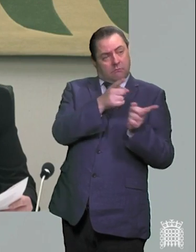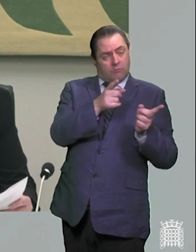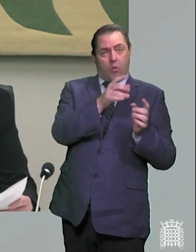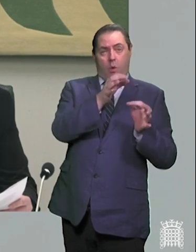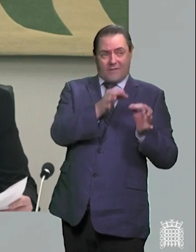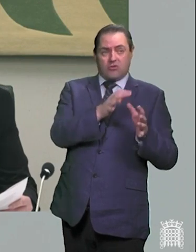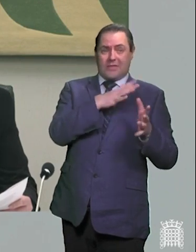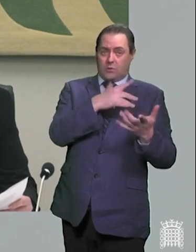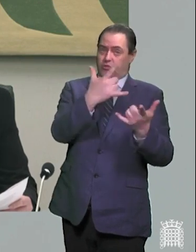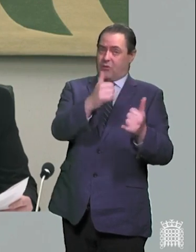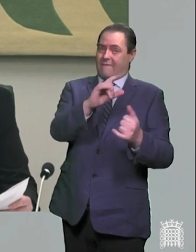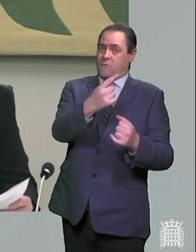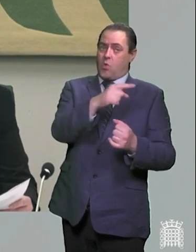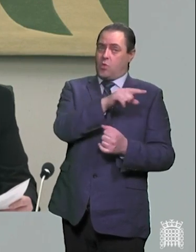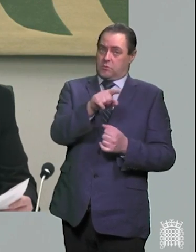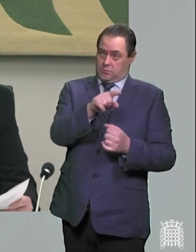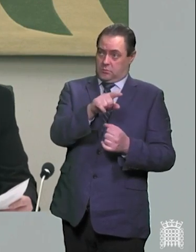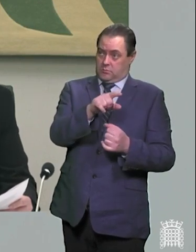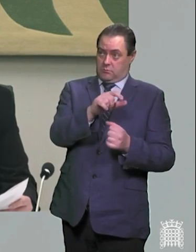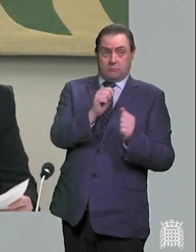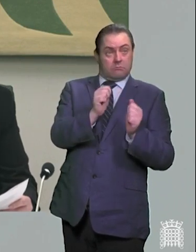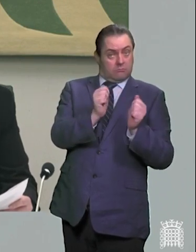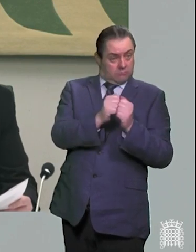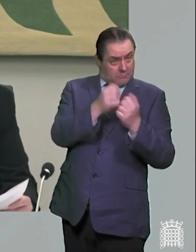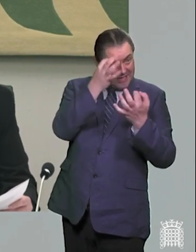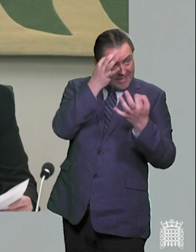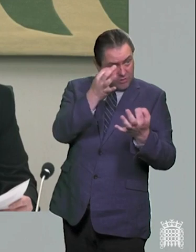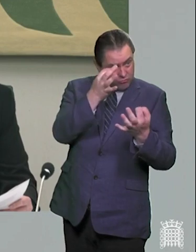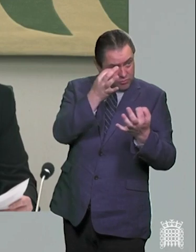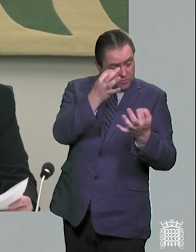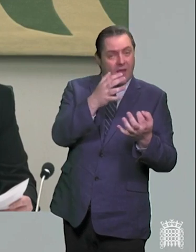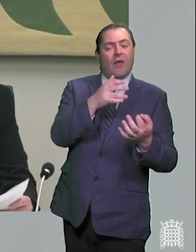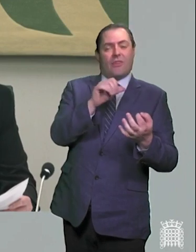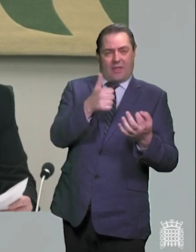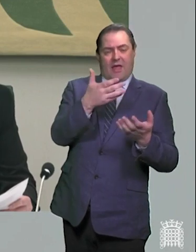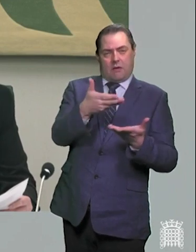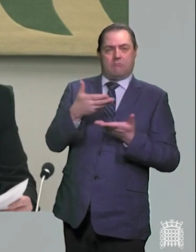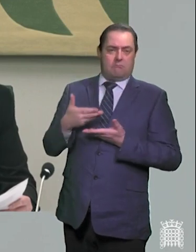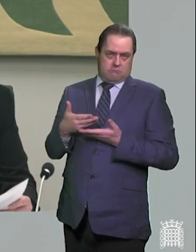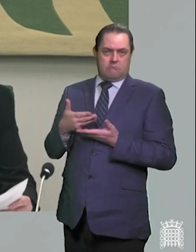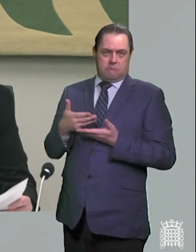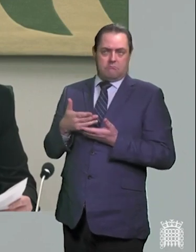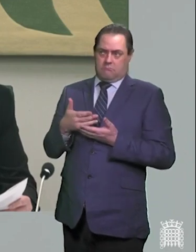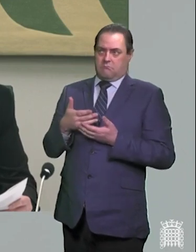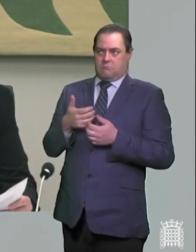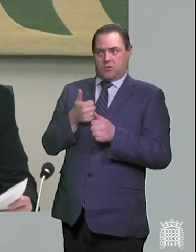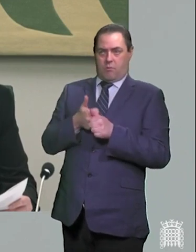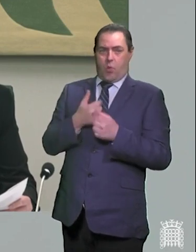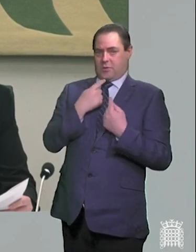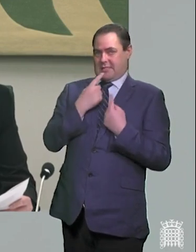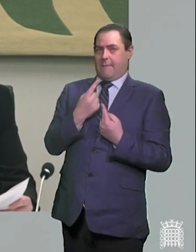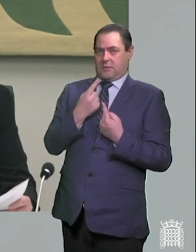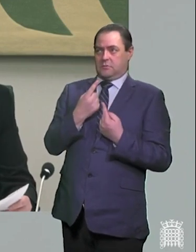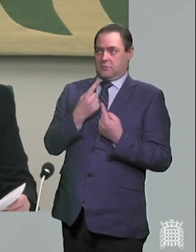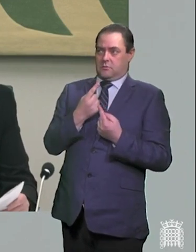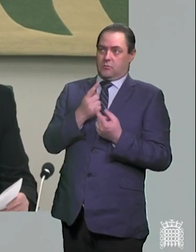chance to check those interview notes and to agree whether they're accurate, and then they can be supported by a statement of truth, which is